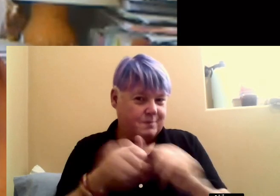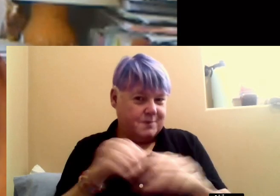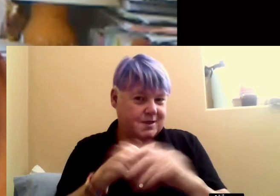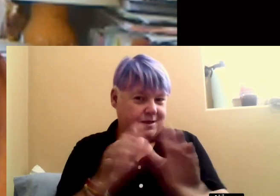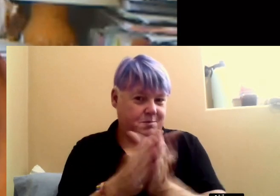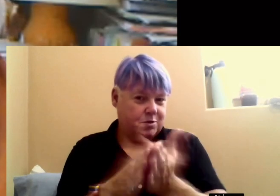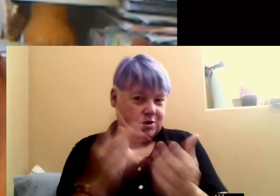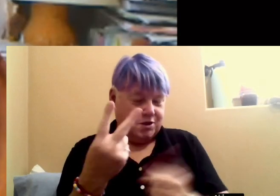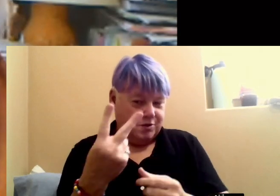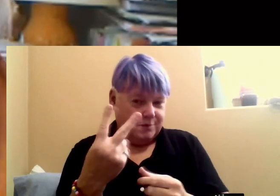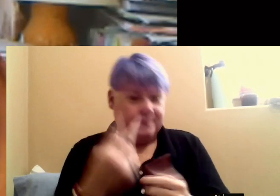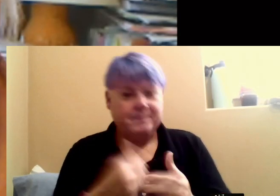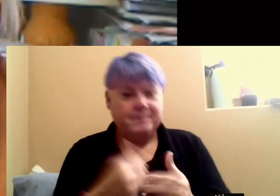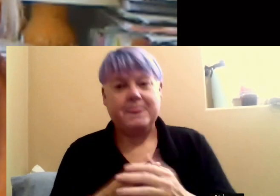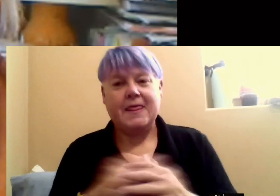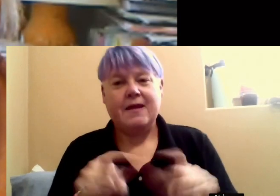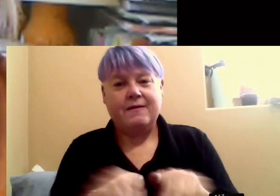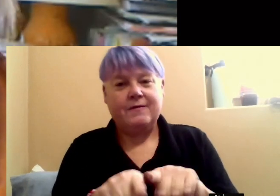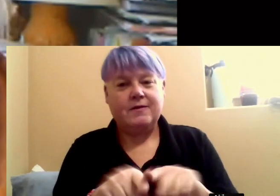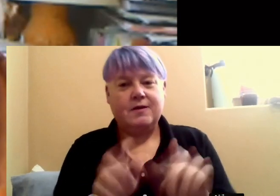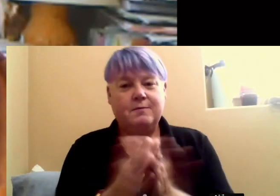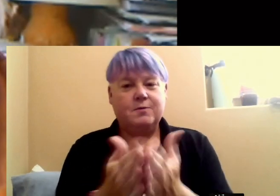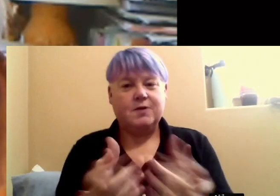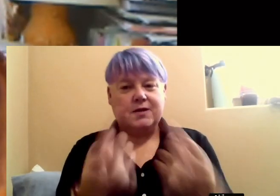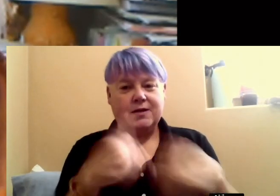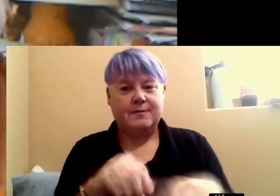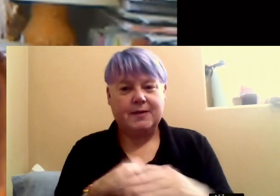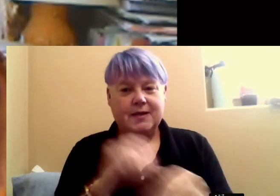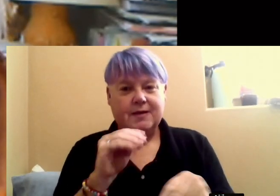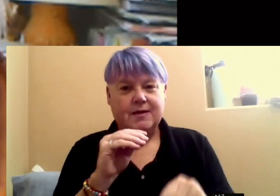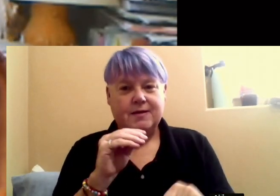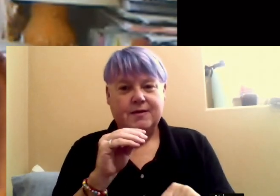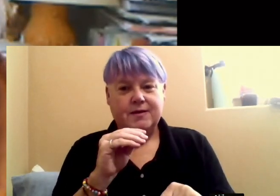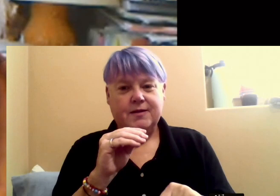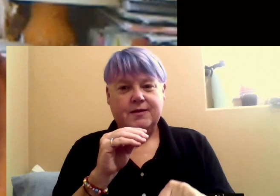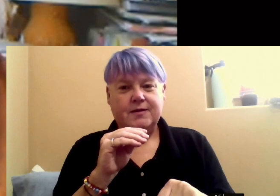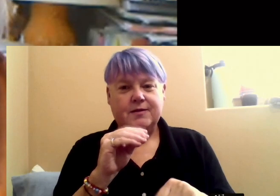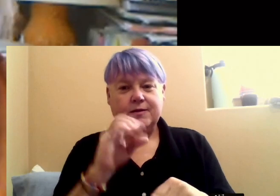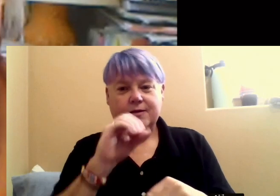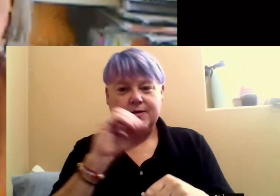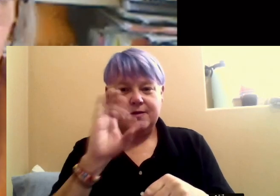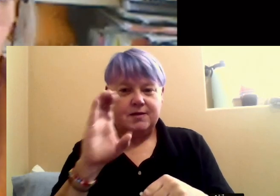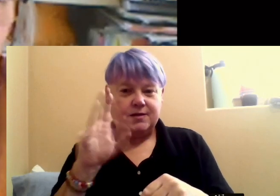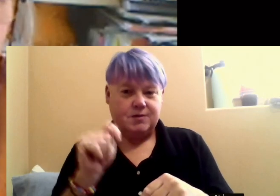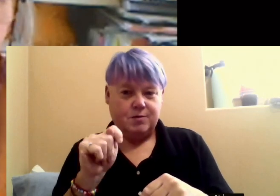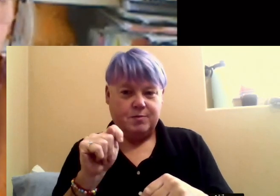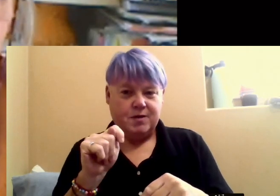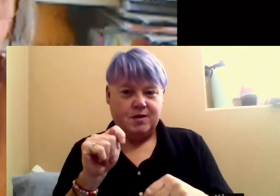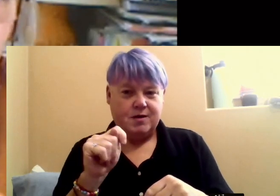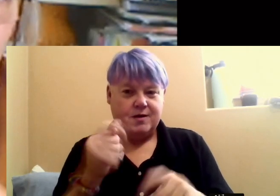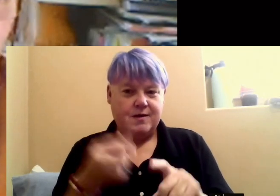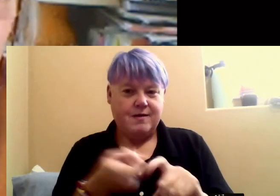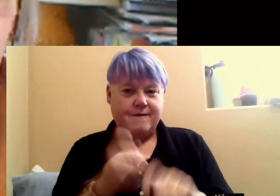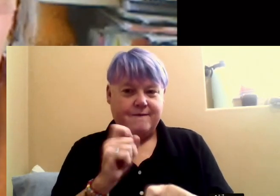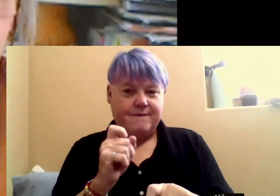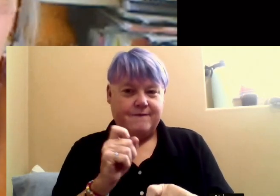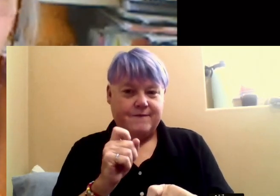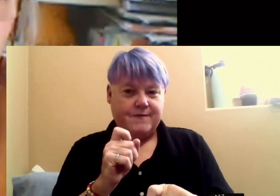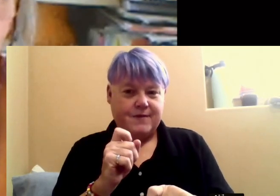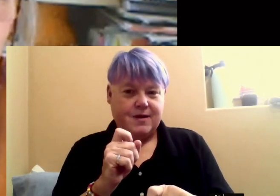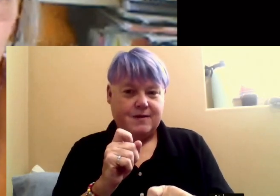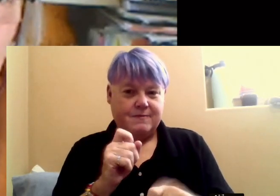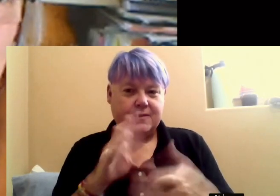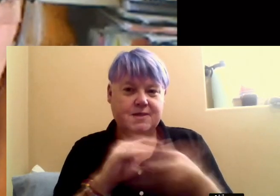things that are coming up. I've also got a book coming out in October from Inanna Press, which is called The Story of My